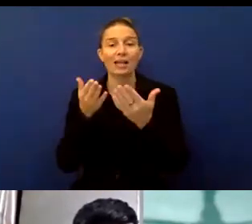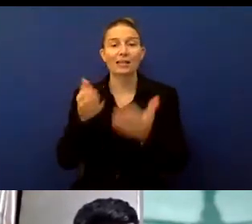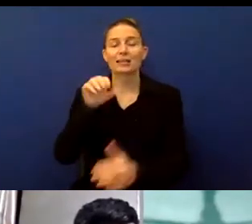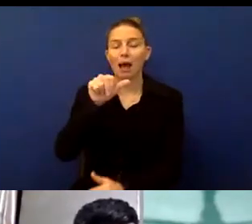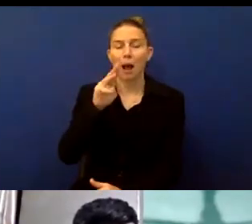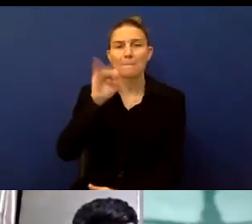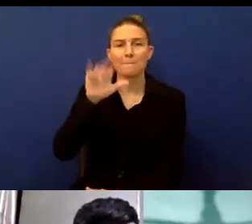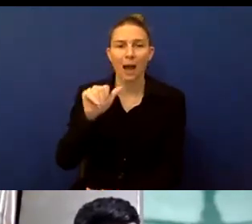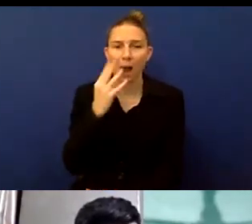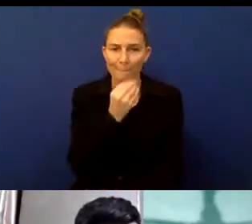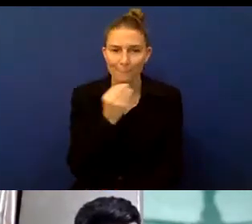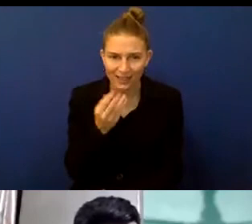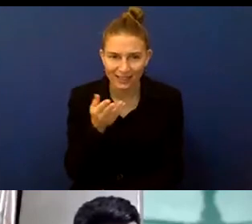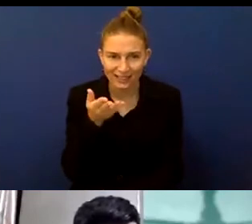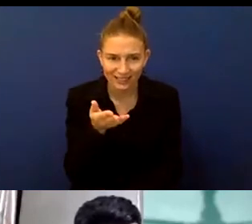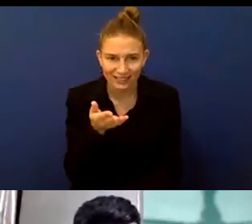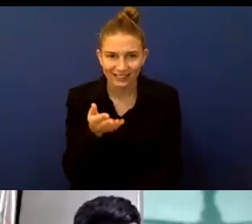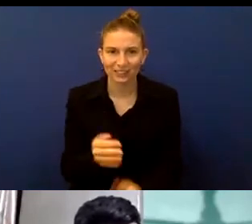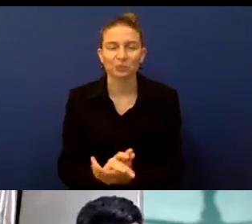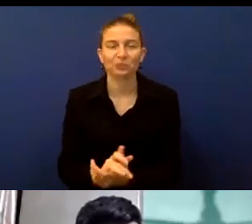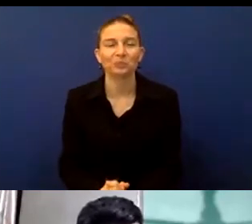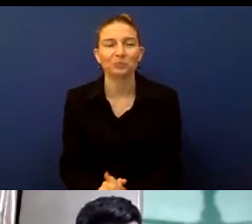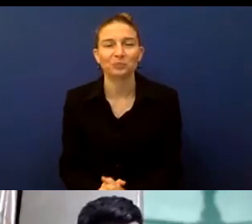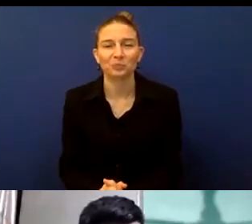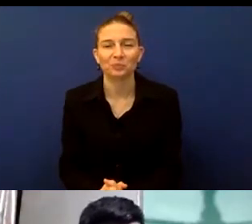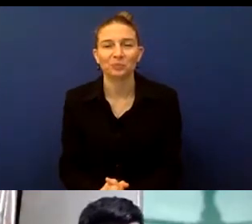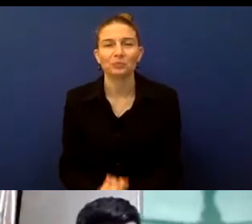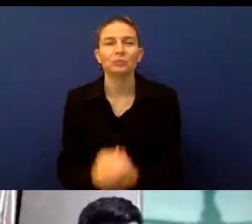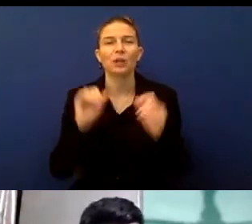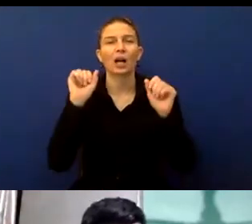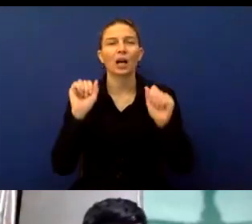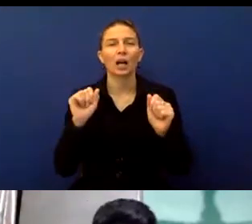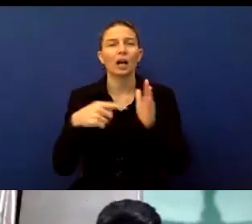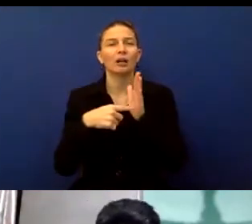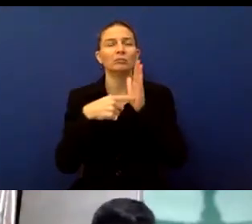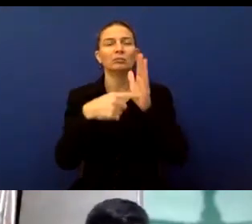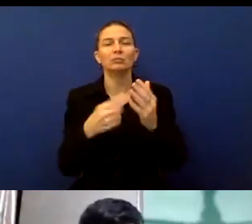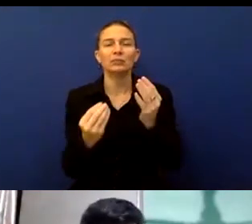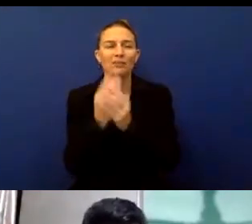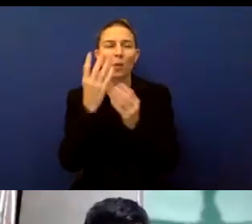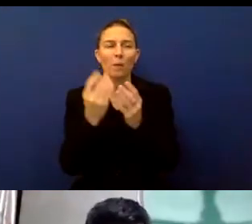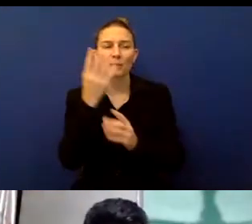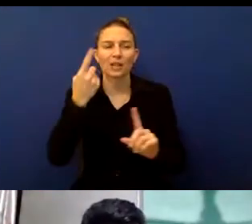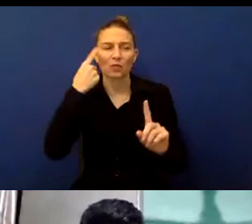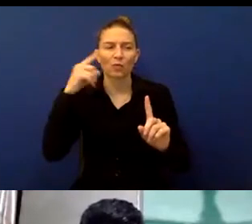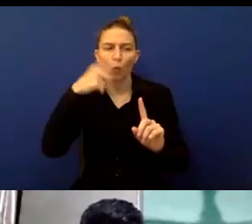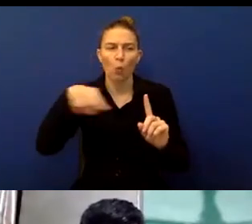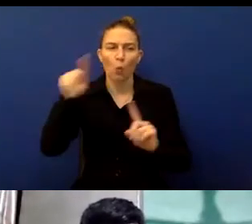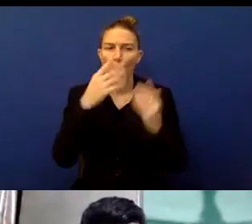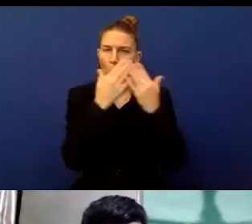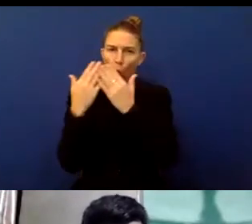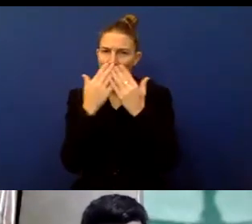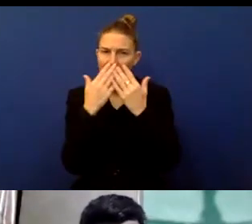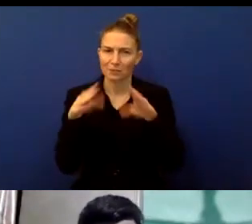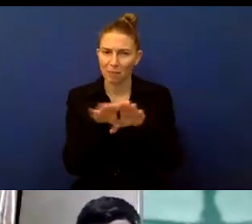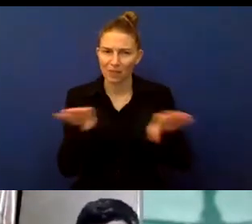from the International Disability Alliance to share on the development of the online course platform. Hi,